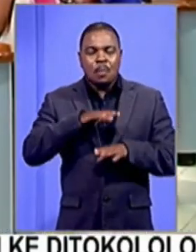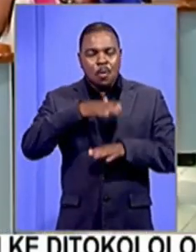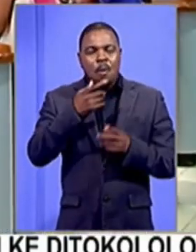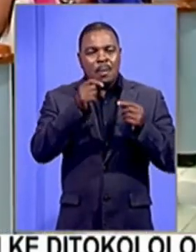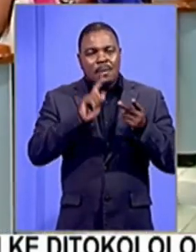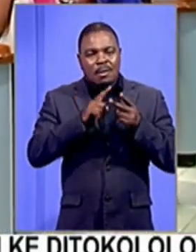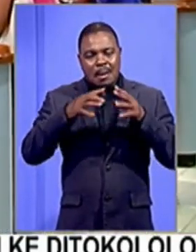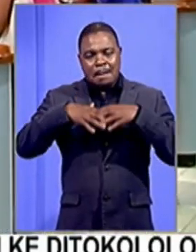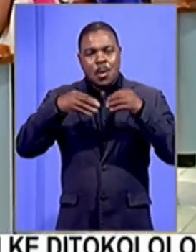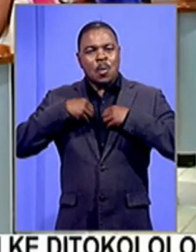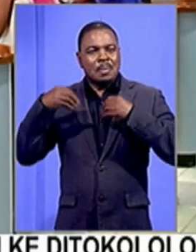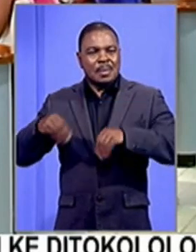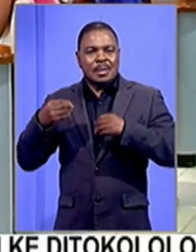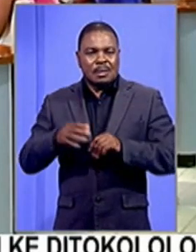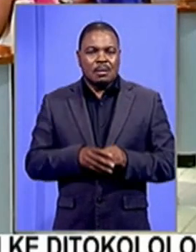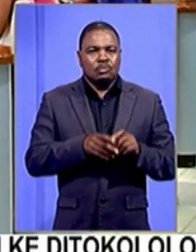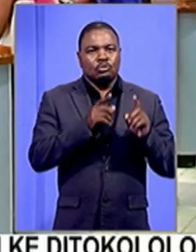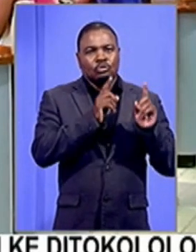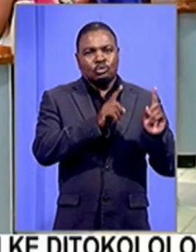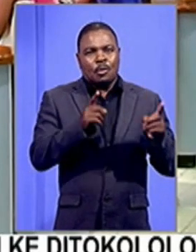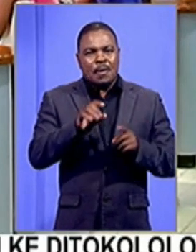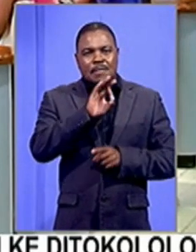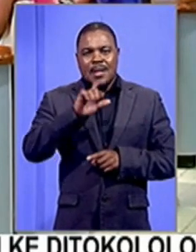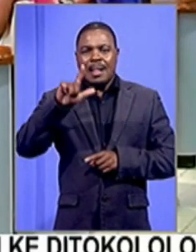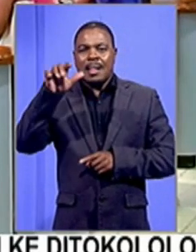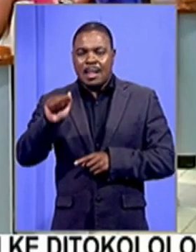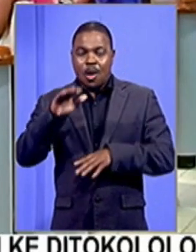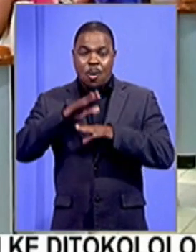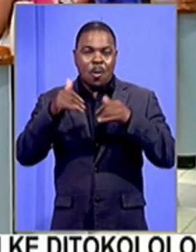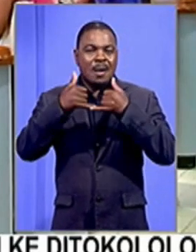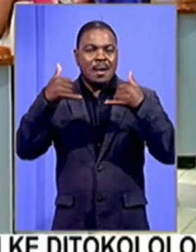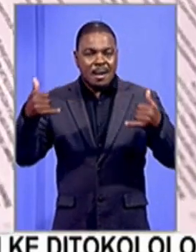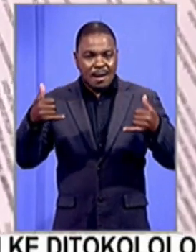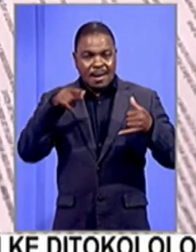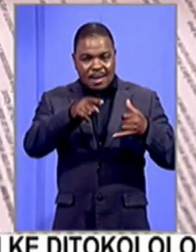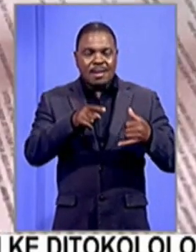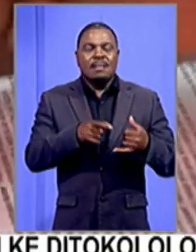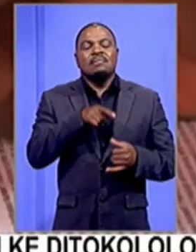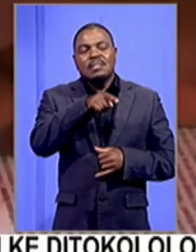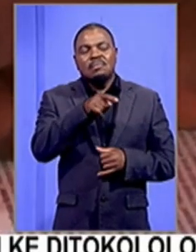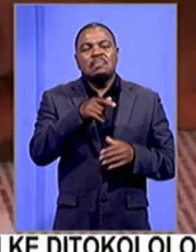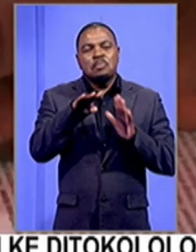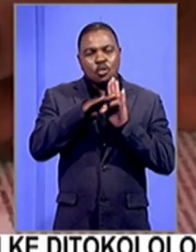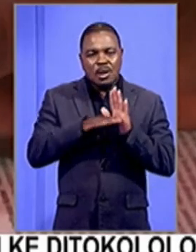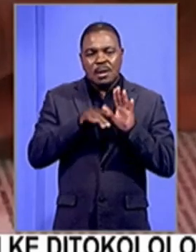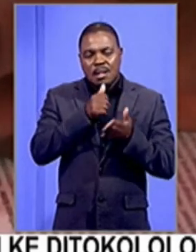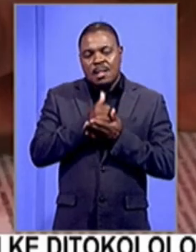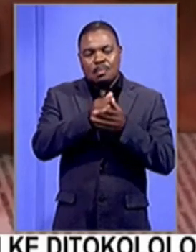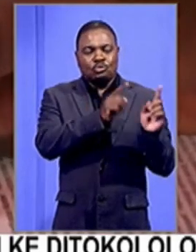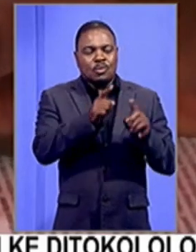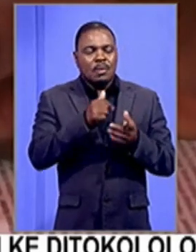simolola dikgwebo. Stokvel ke lenaane la online leo le dirisiwang ke distokvel go di thusa ka